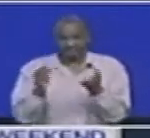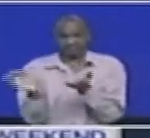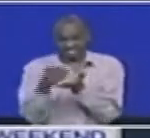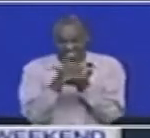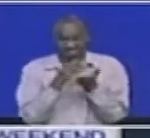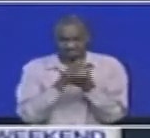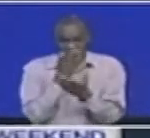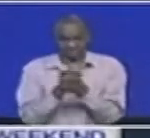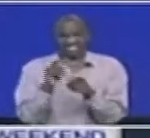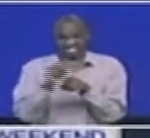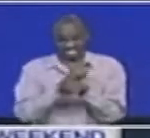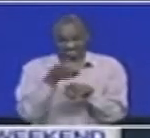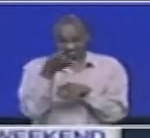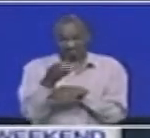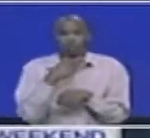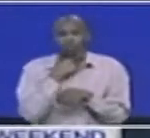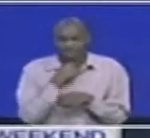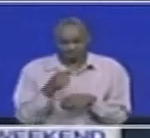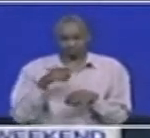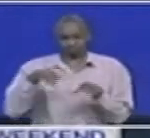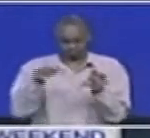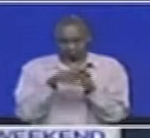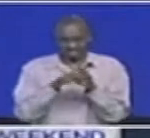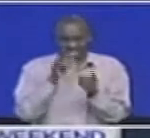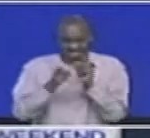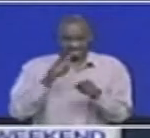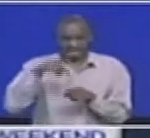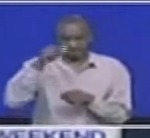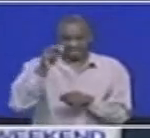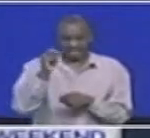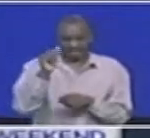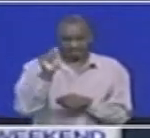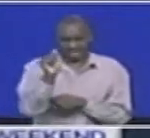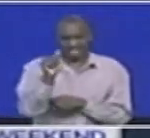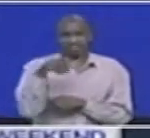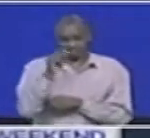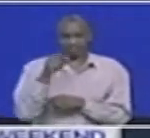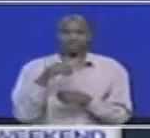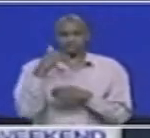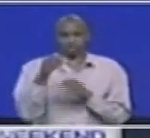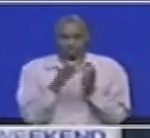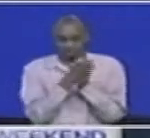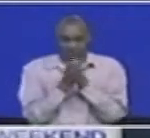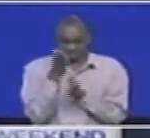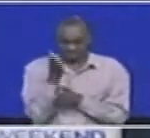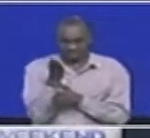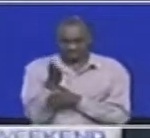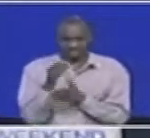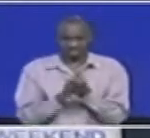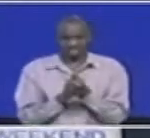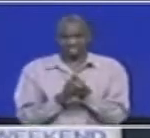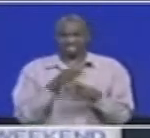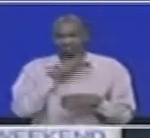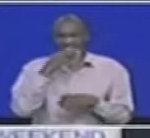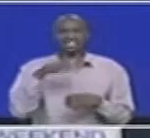his training schedules as he wants to take part in a race in Panama. Victor Gale is next with Limo's story of undying